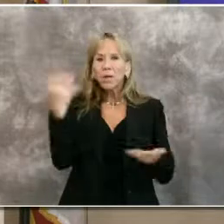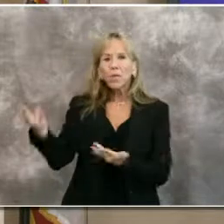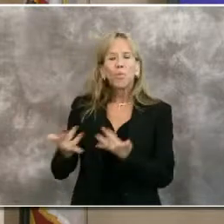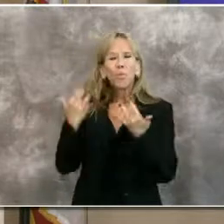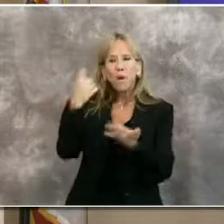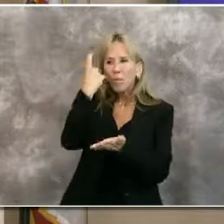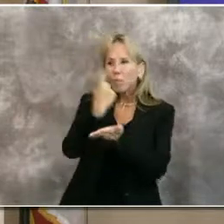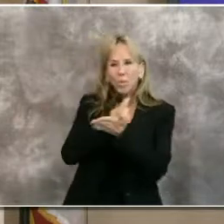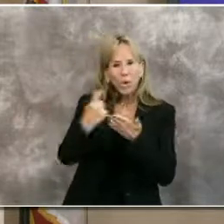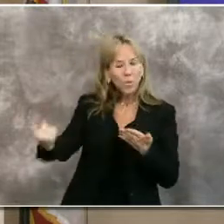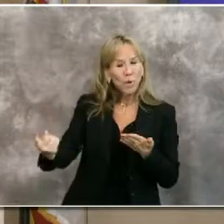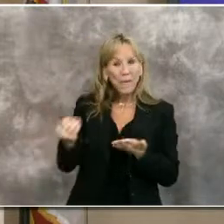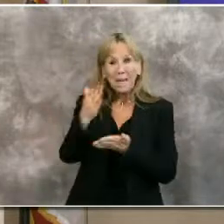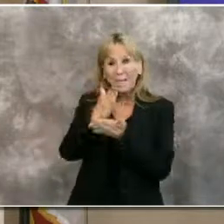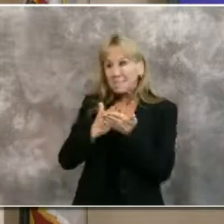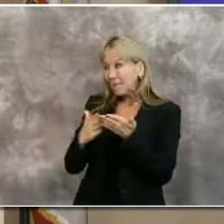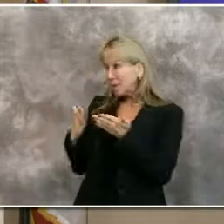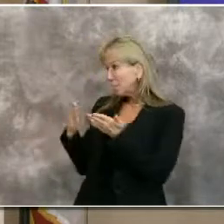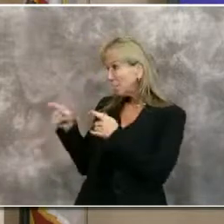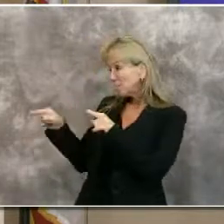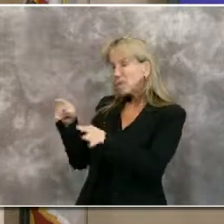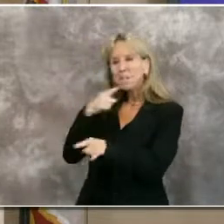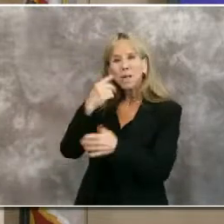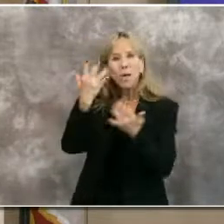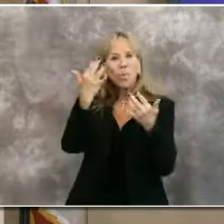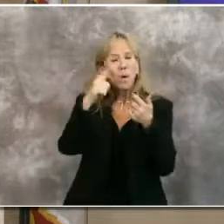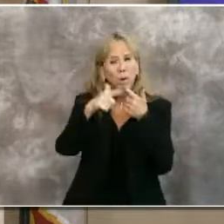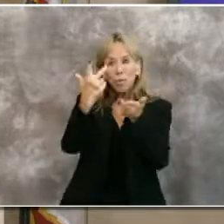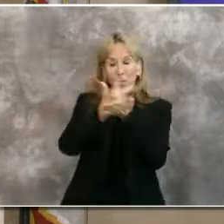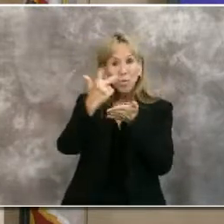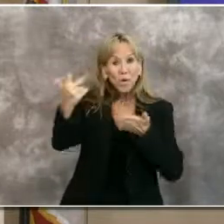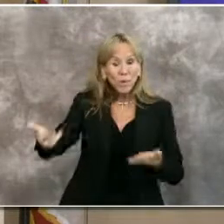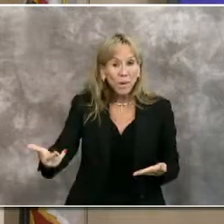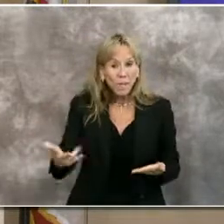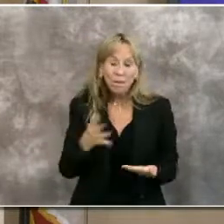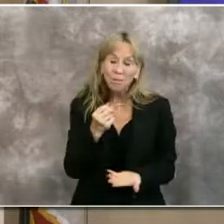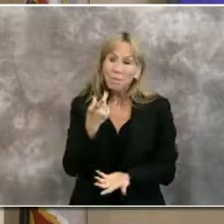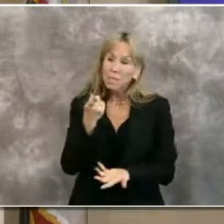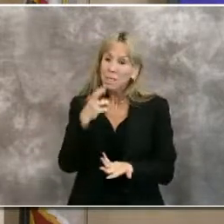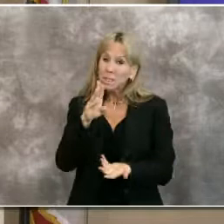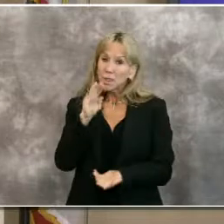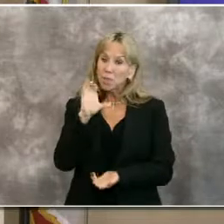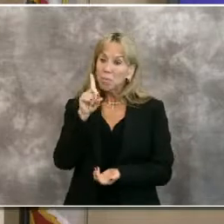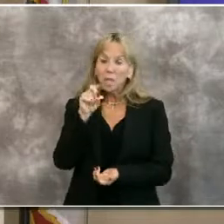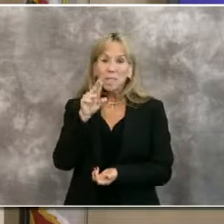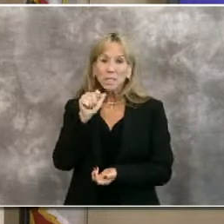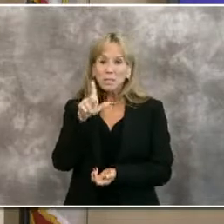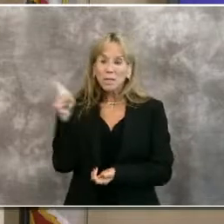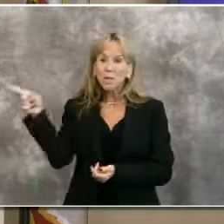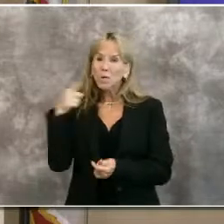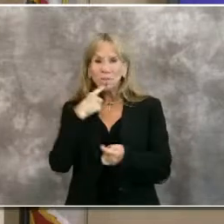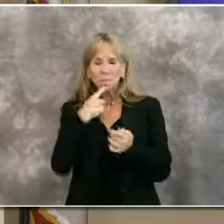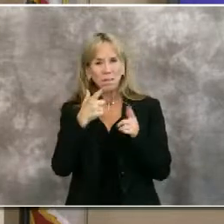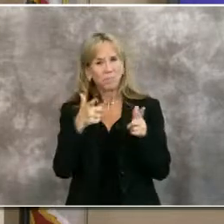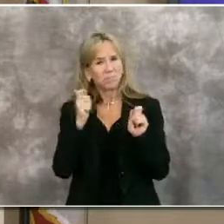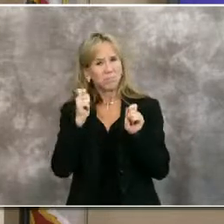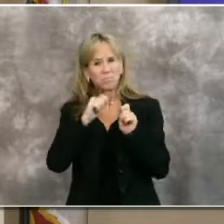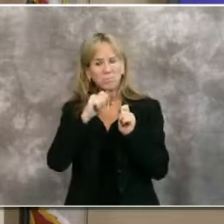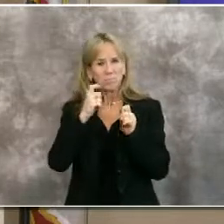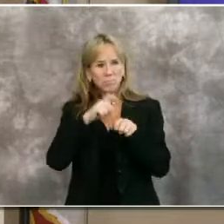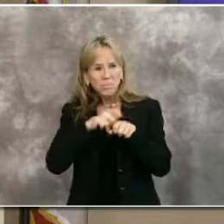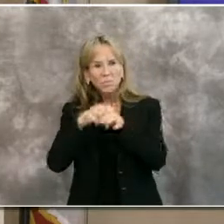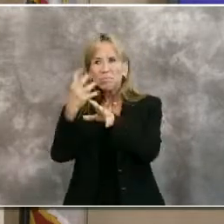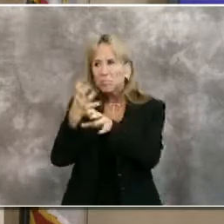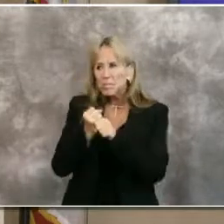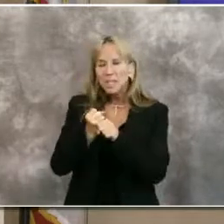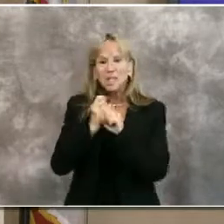still waiting for results after 3 weeks. I know Dr. McDonald had said that, frankly, we have an issue with turnaround time. Are you saying today that that's because we don't have